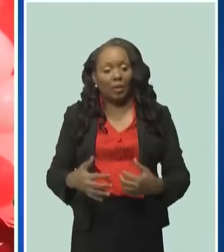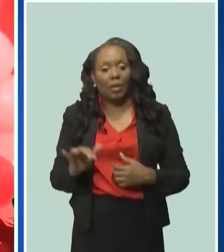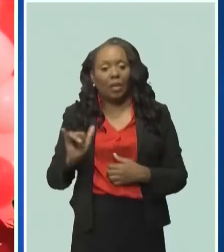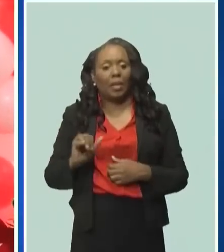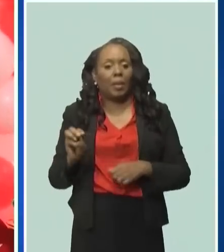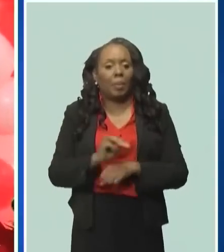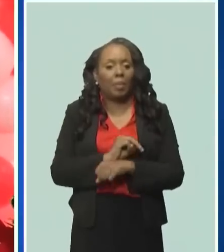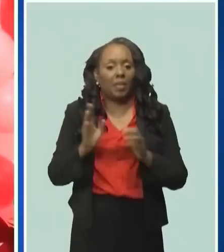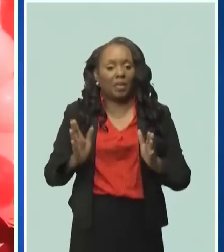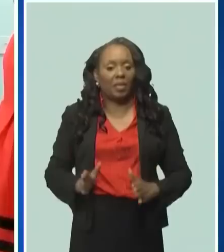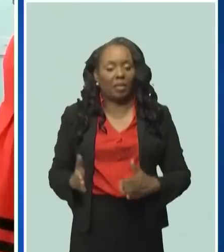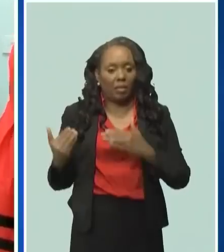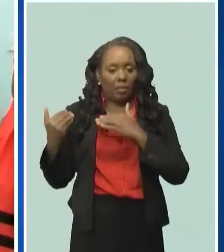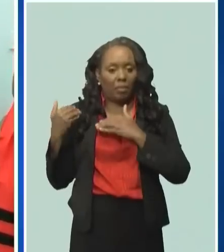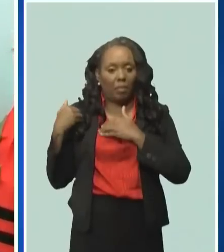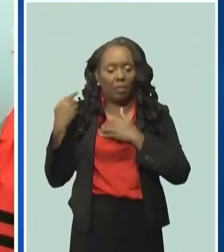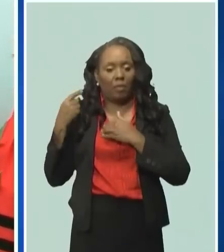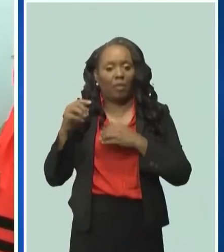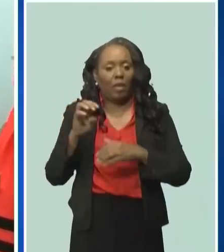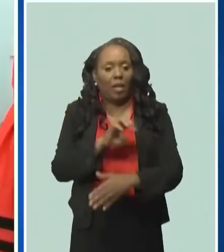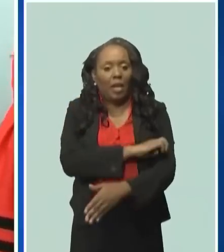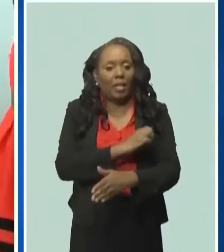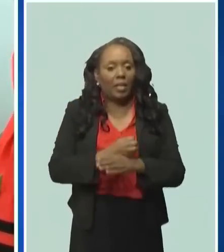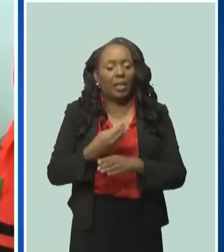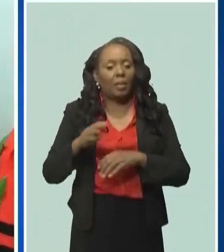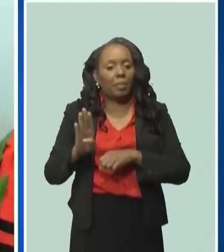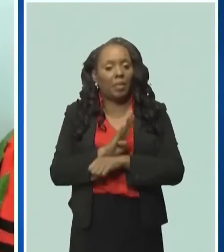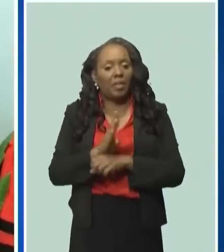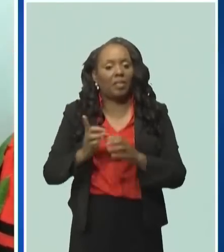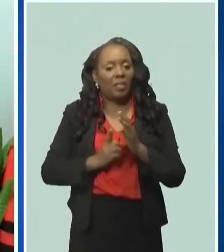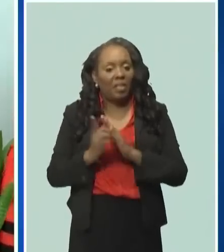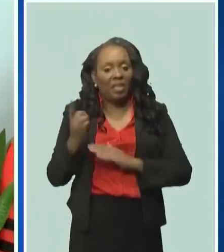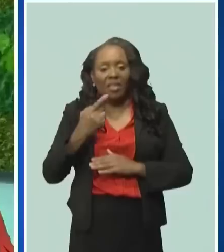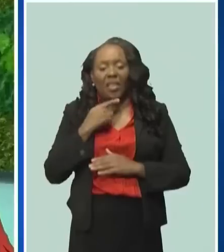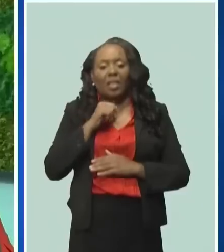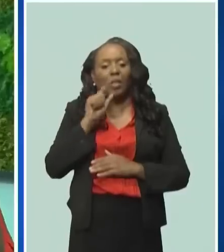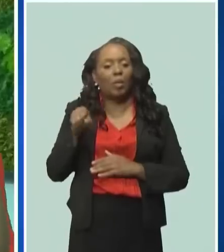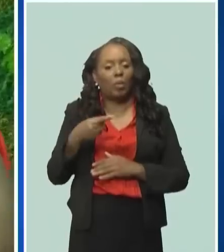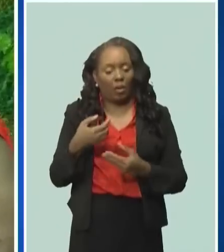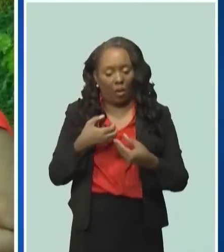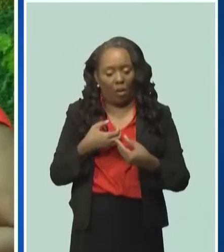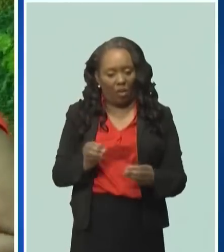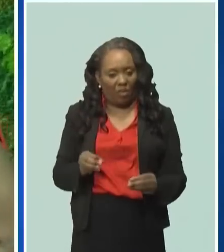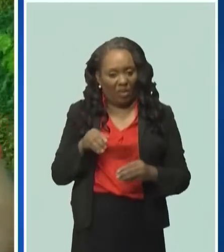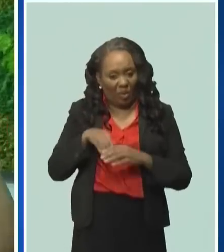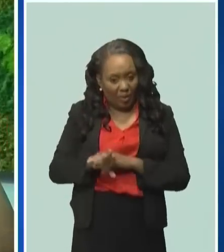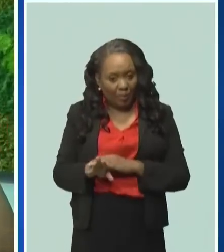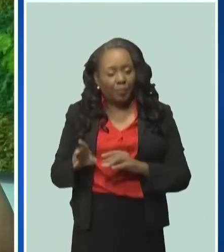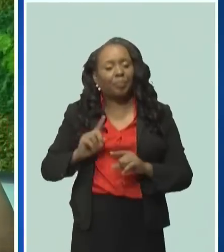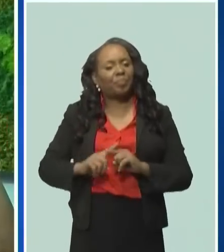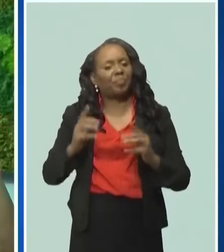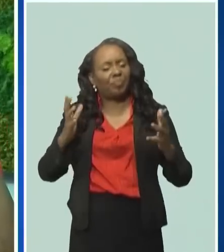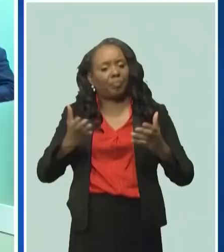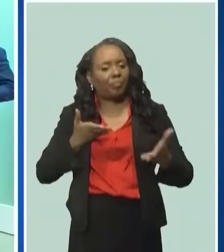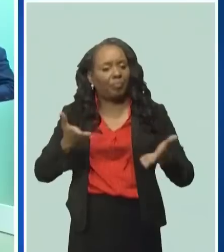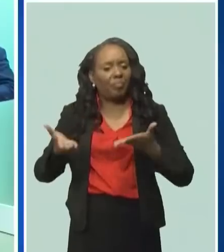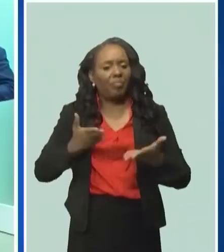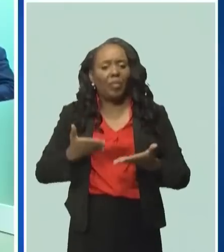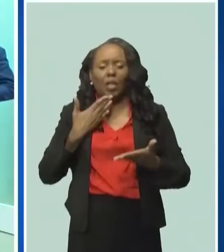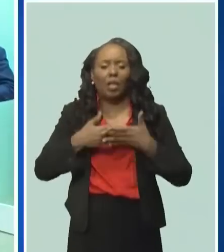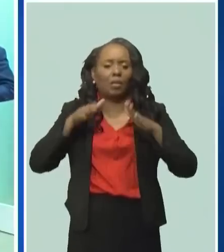Business Development, Senator Lisa Cummins, that the office is more than just a physical space, but a commitment to service